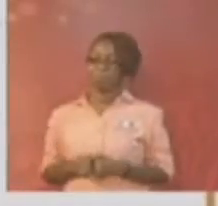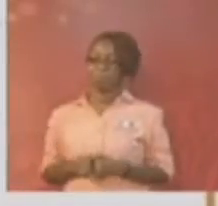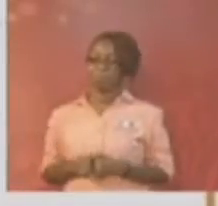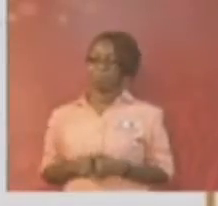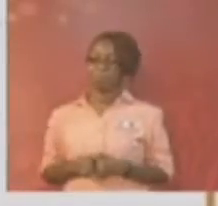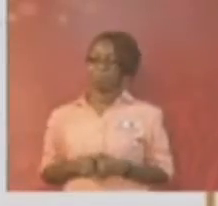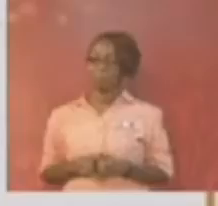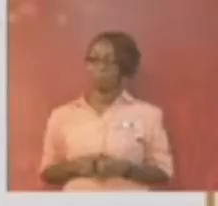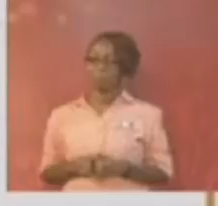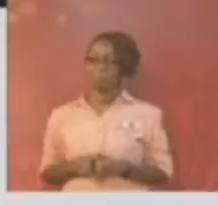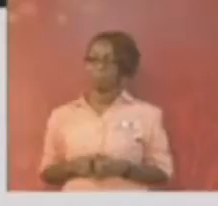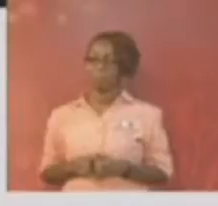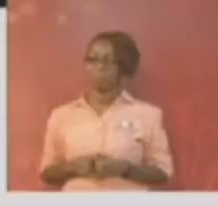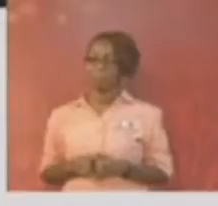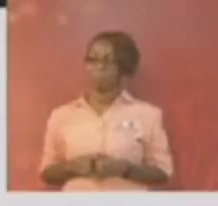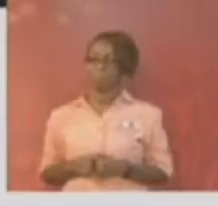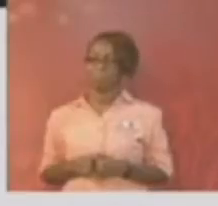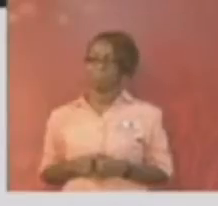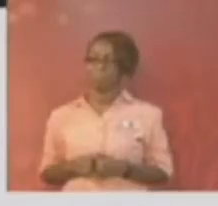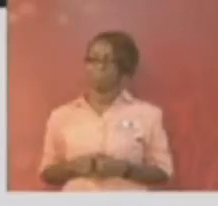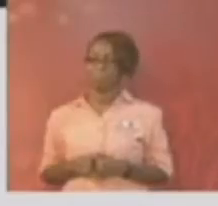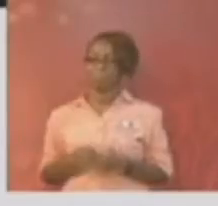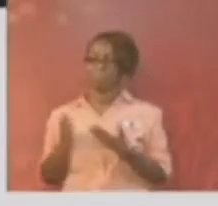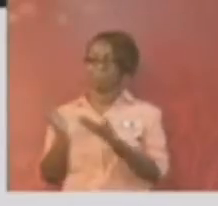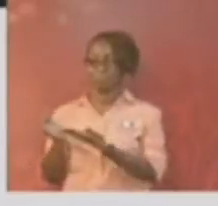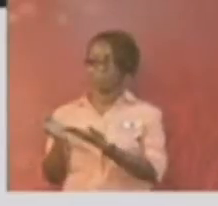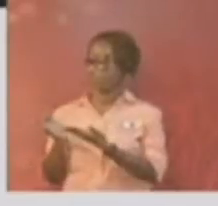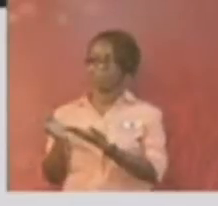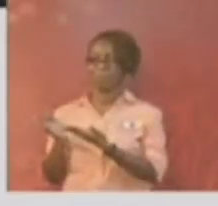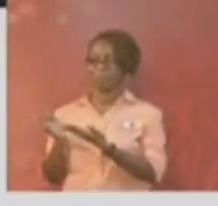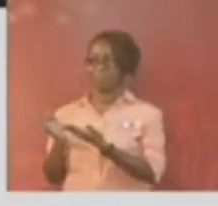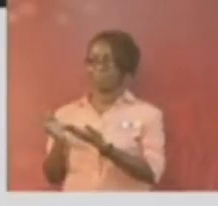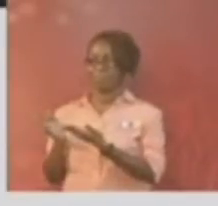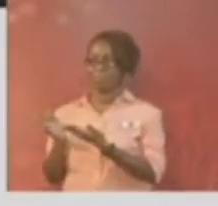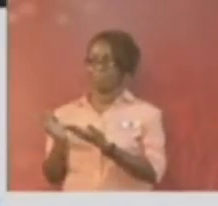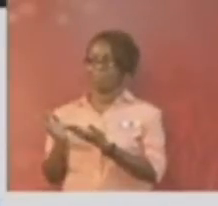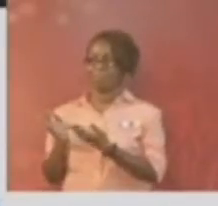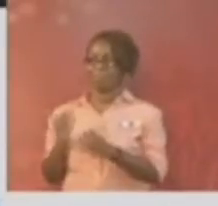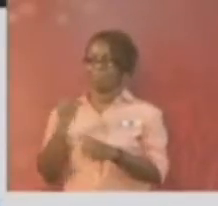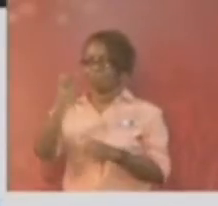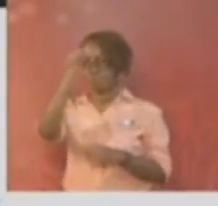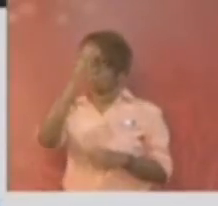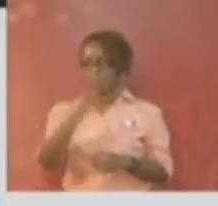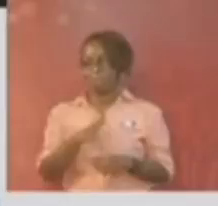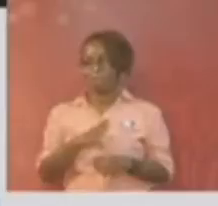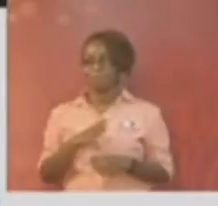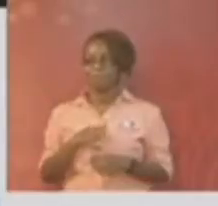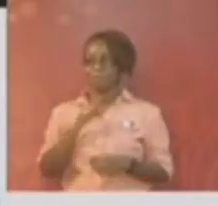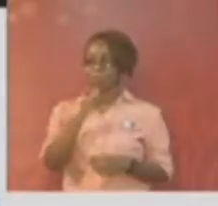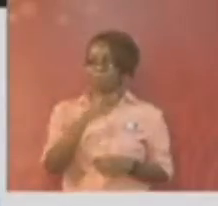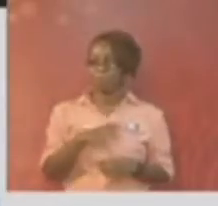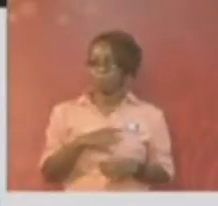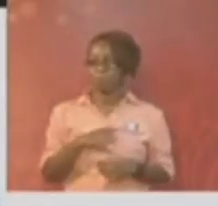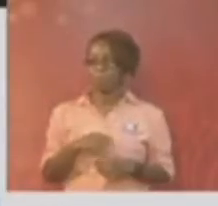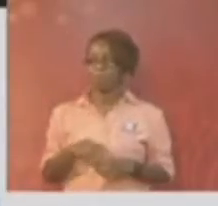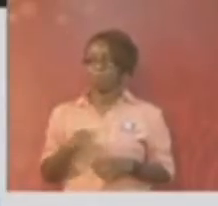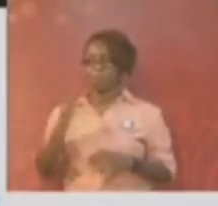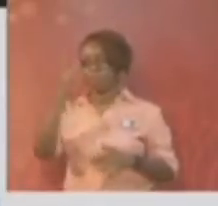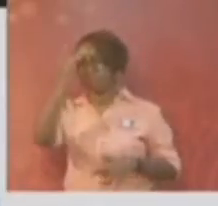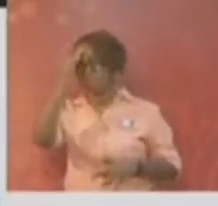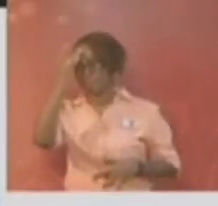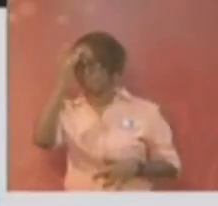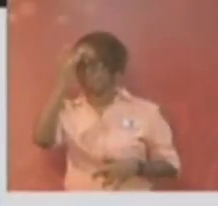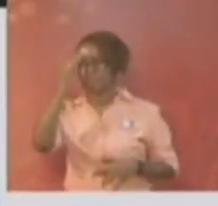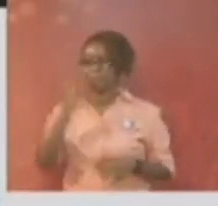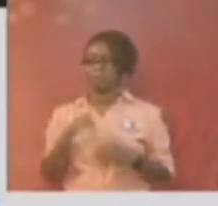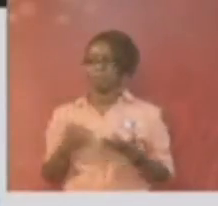The next slide basically shows us the age and sex distribution for the cases. Next, please. And that age and sex distribution for the